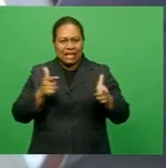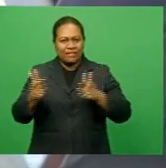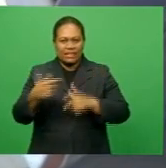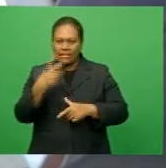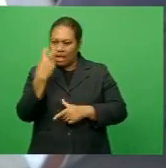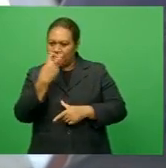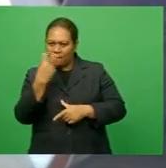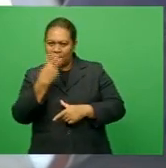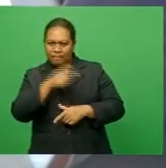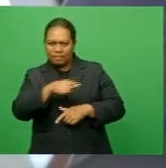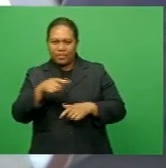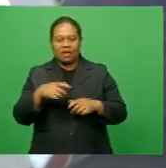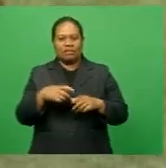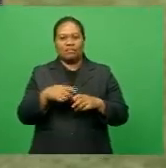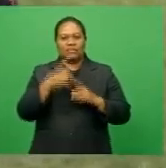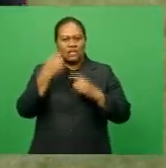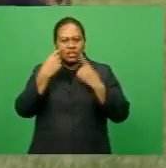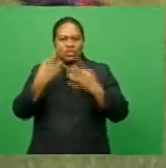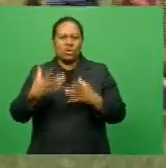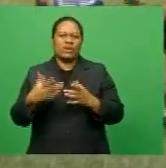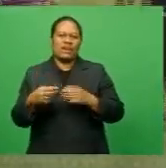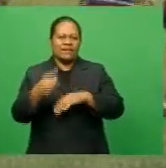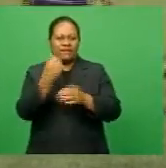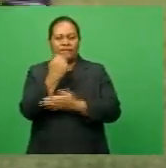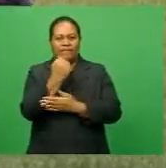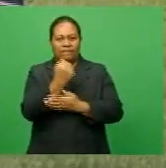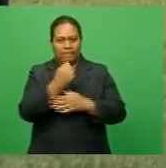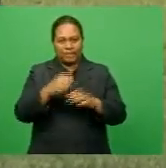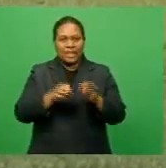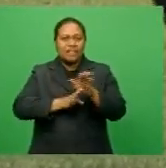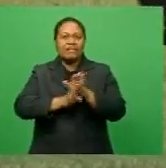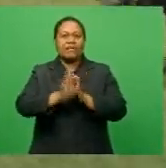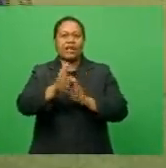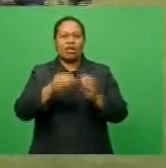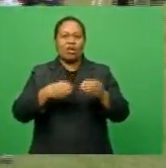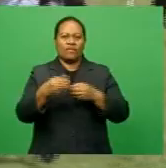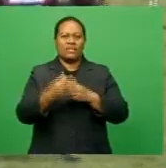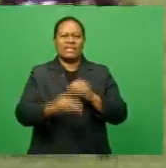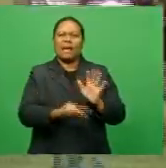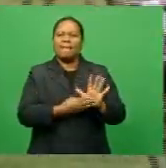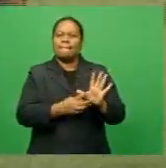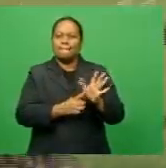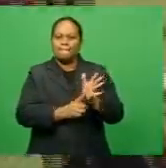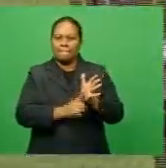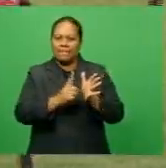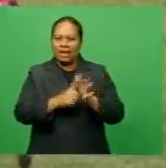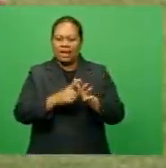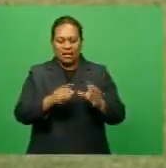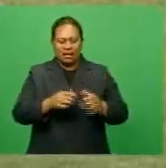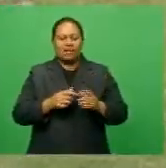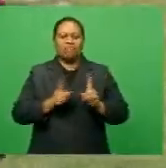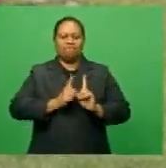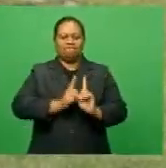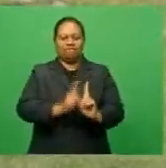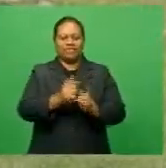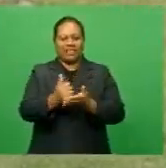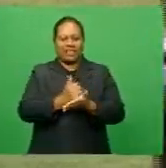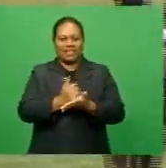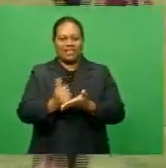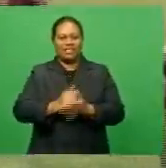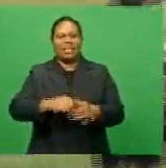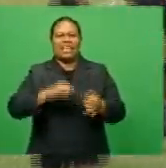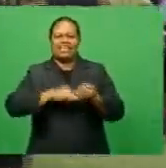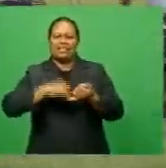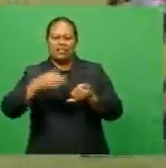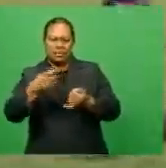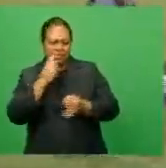Fuli, former Flying Fijians coach and Fiji Rugby Development Officer Inoke Male were closely following the action. Seruvakula